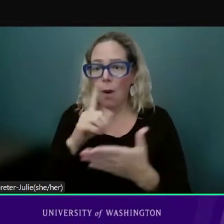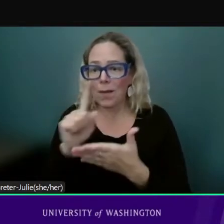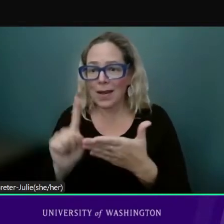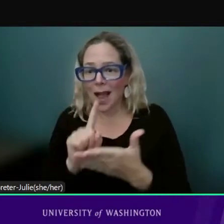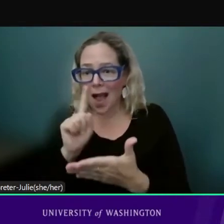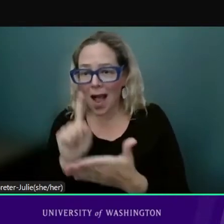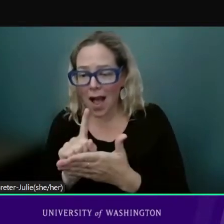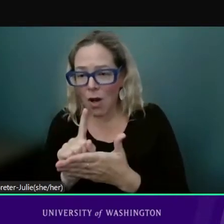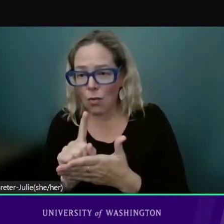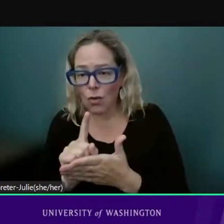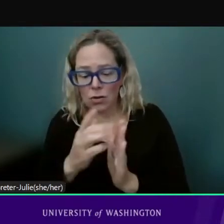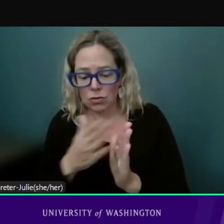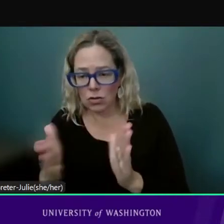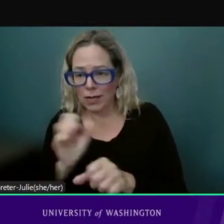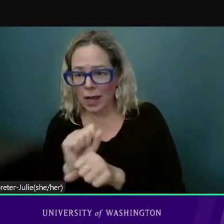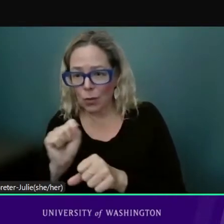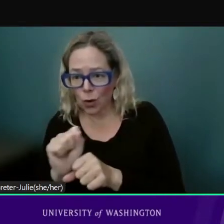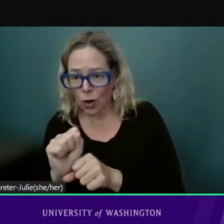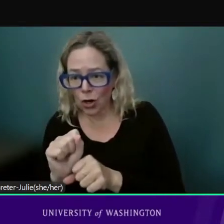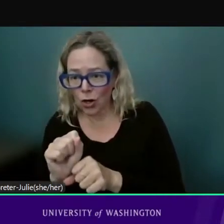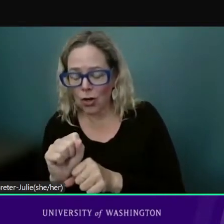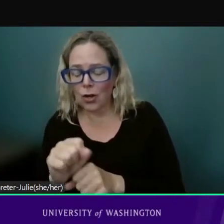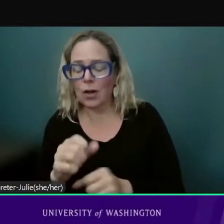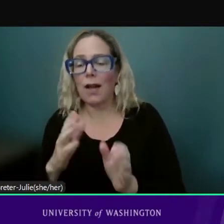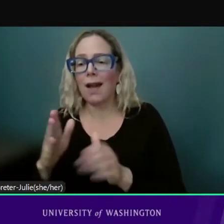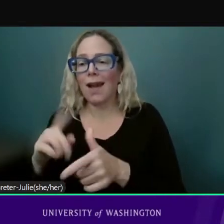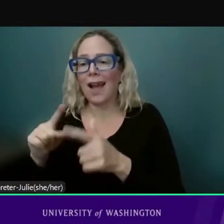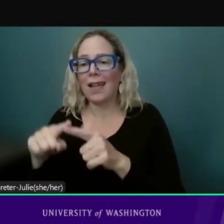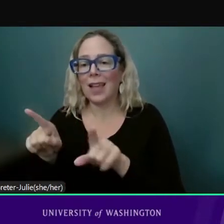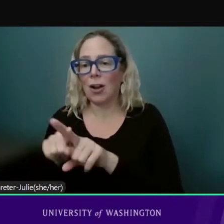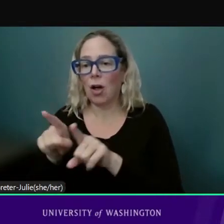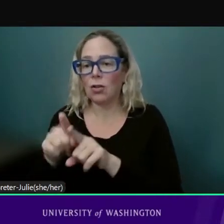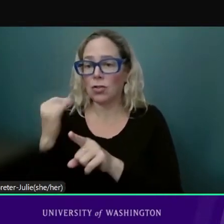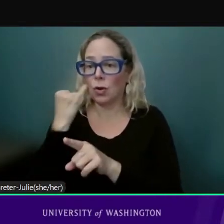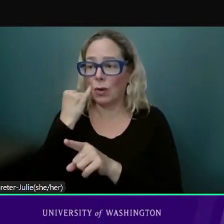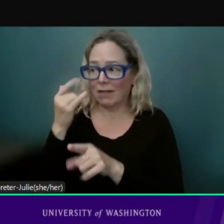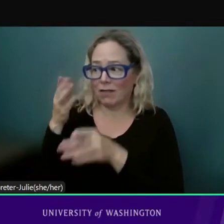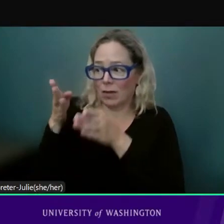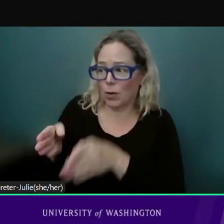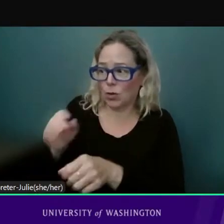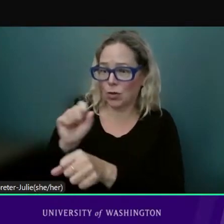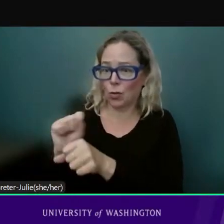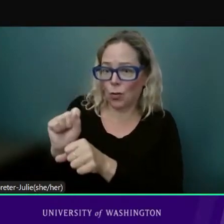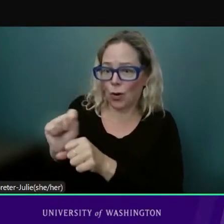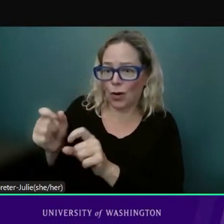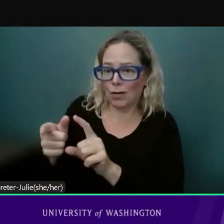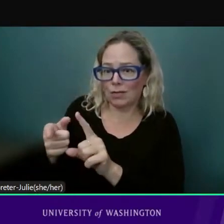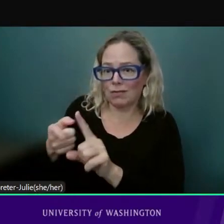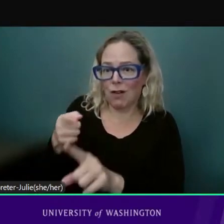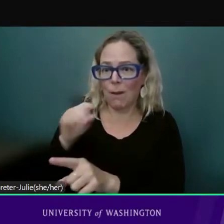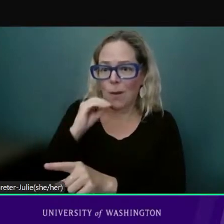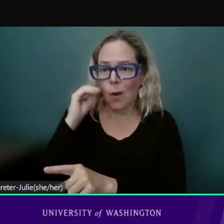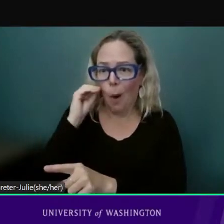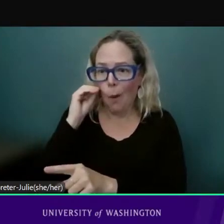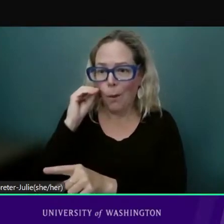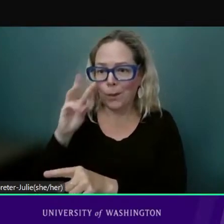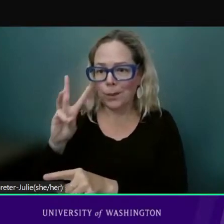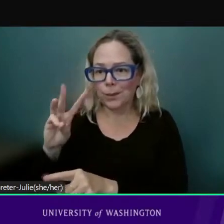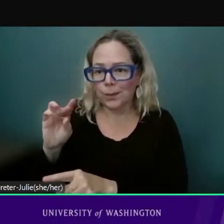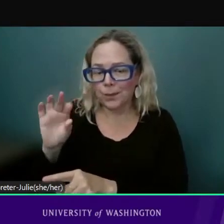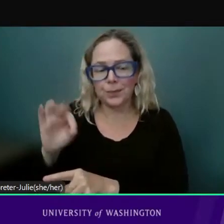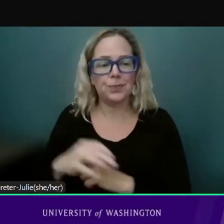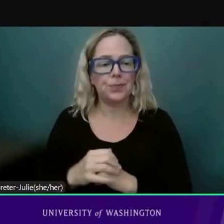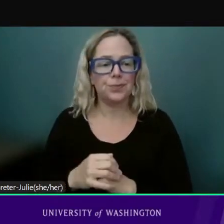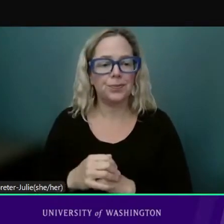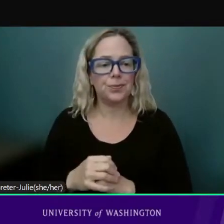whether they work from home. And then we had these socio-demographic characteristics. We ran descriptive